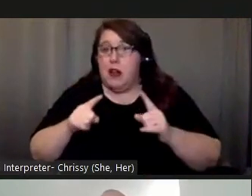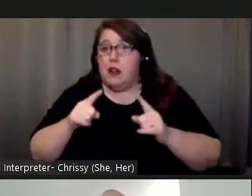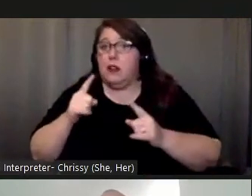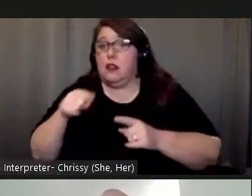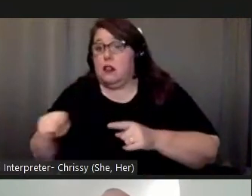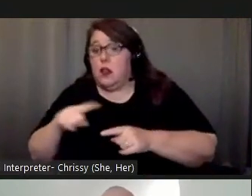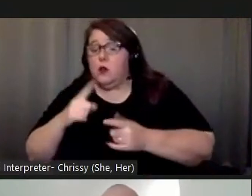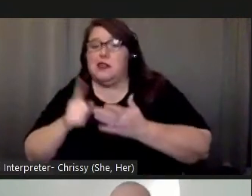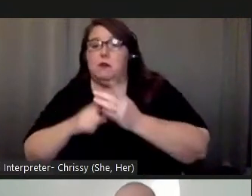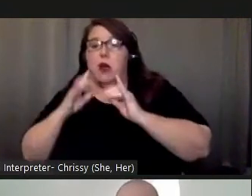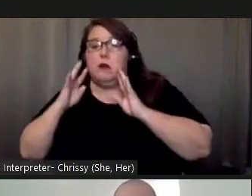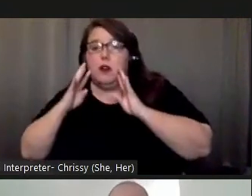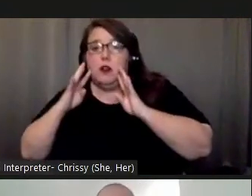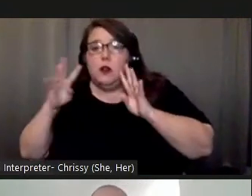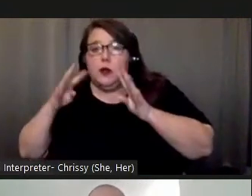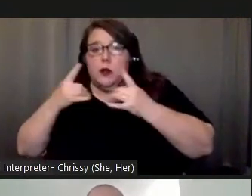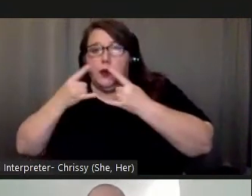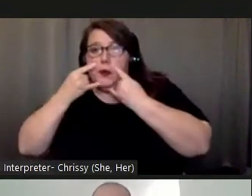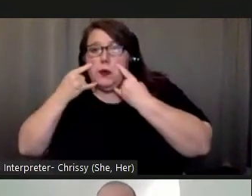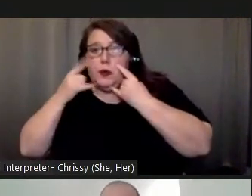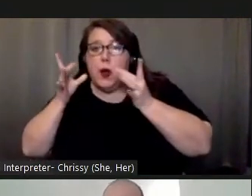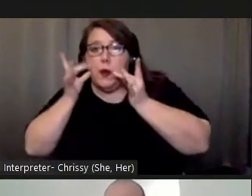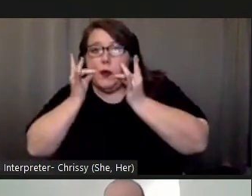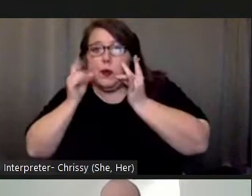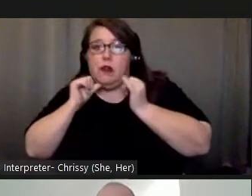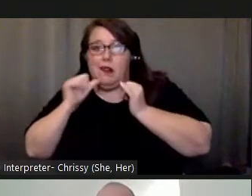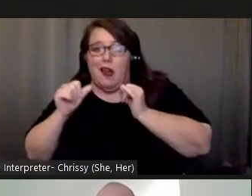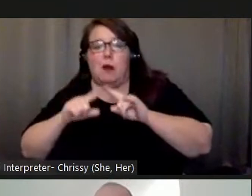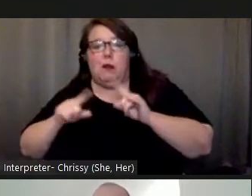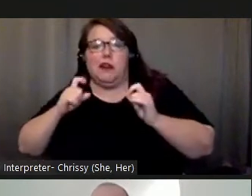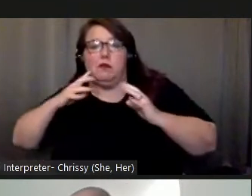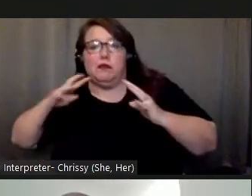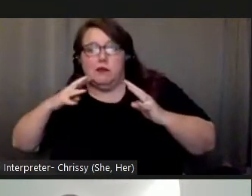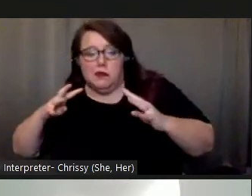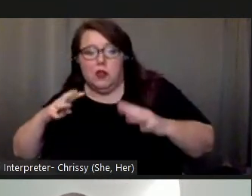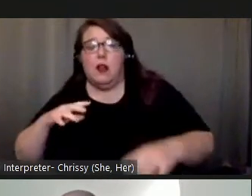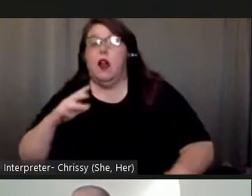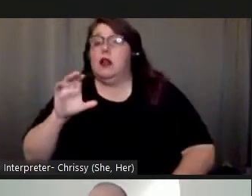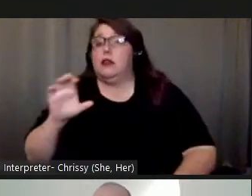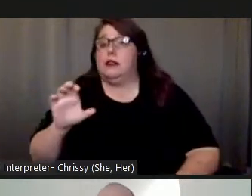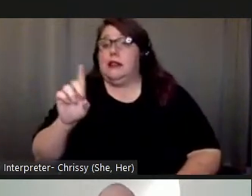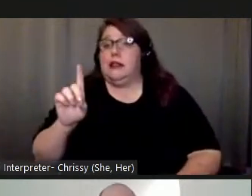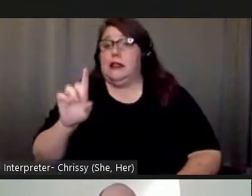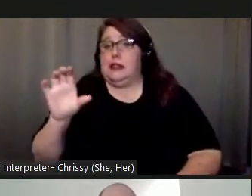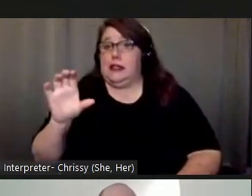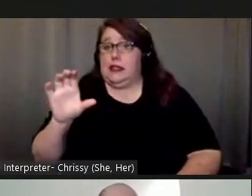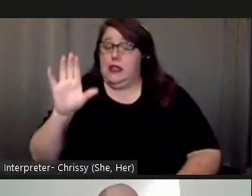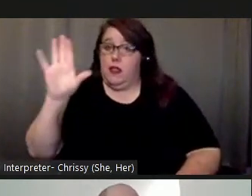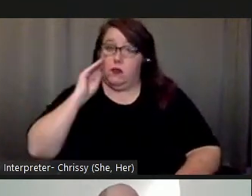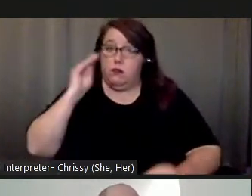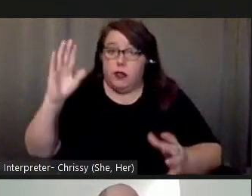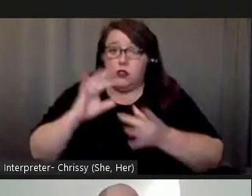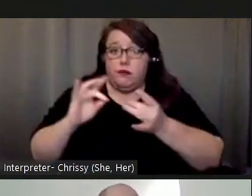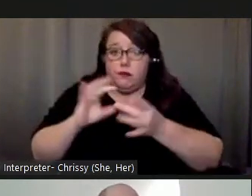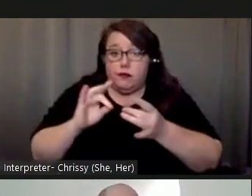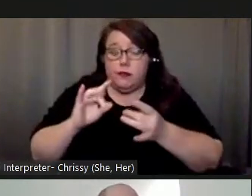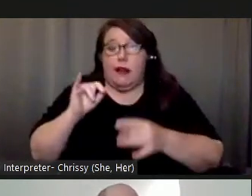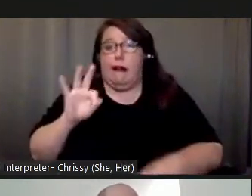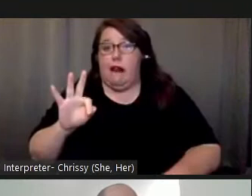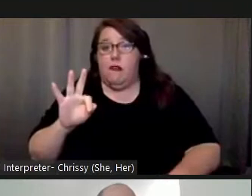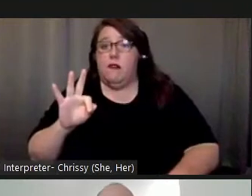side. The science today that the CDC shared was just showing us that if you can create a better fit